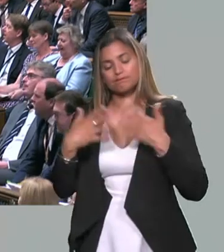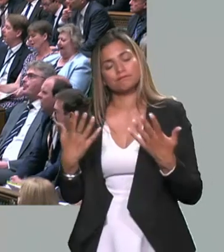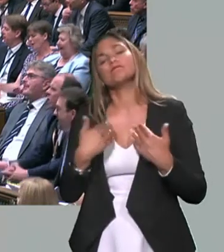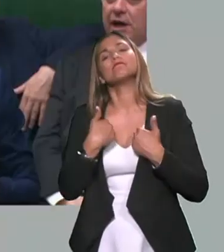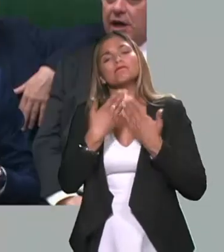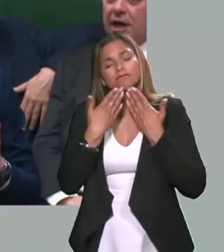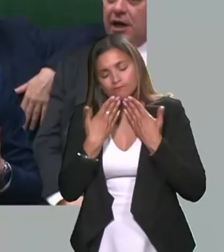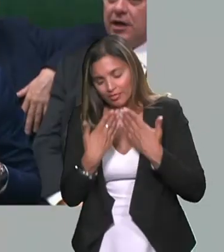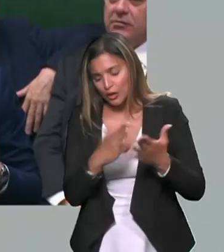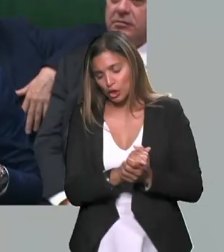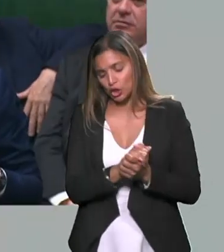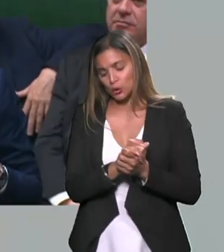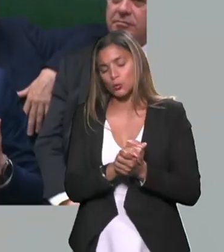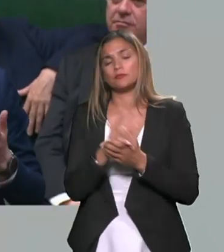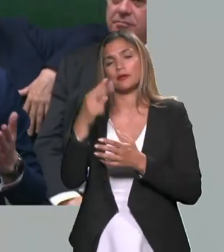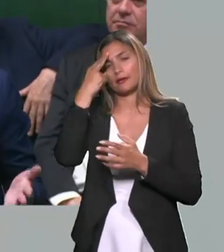Stoke-on-Trent?